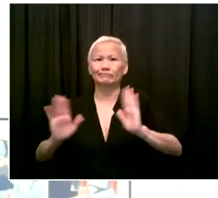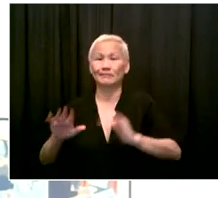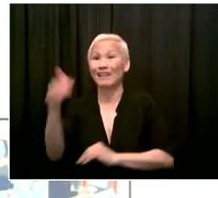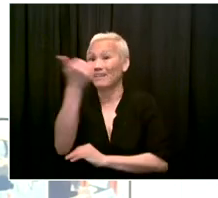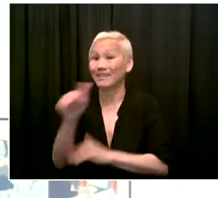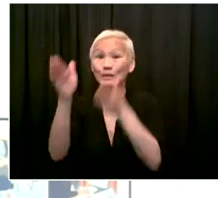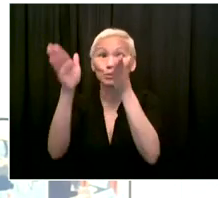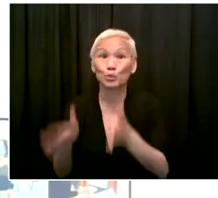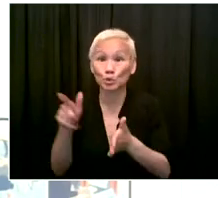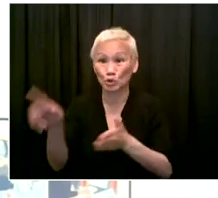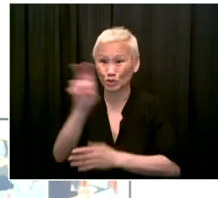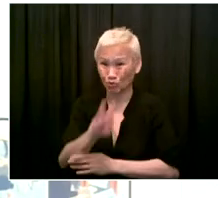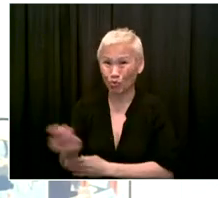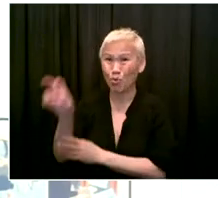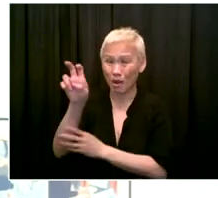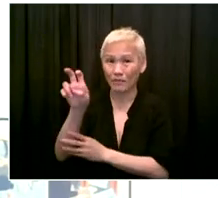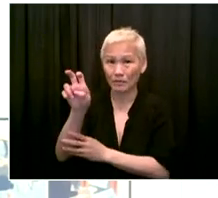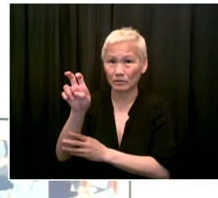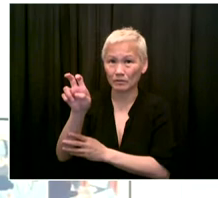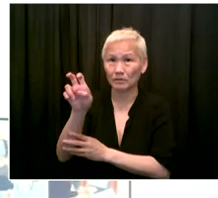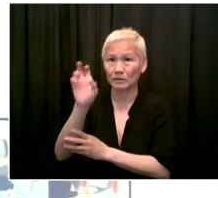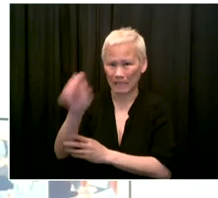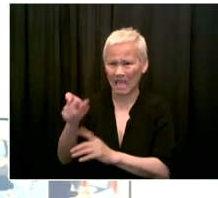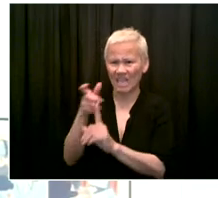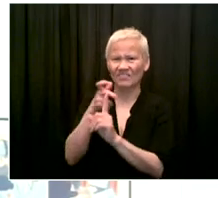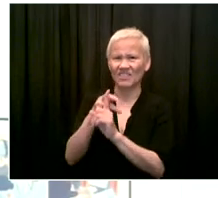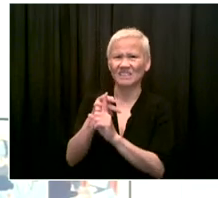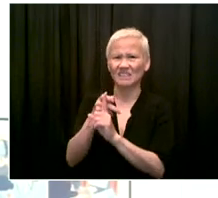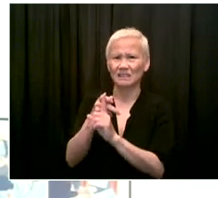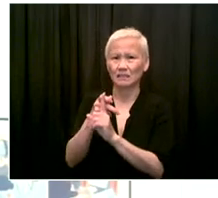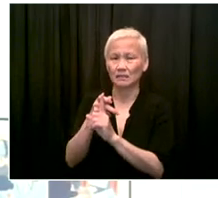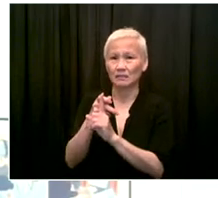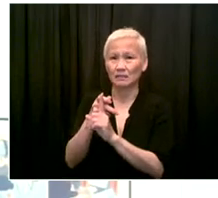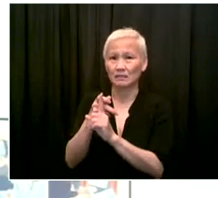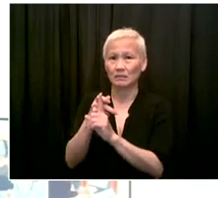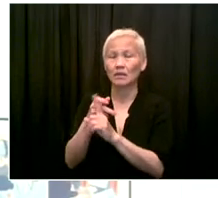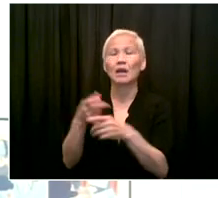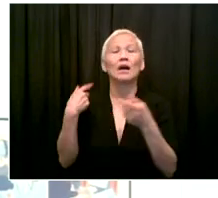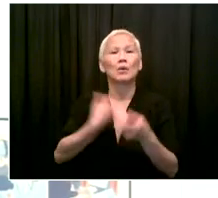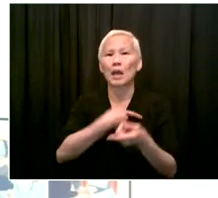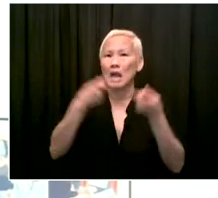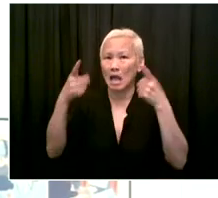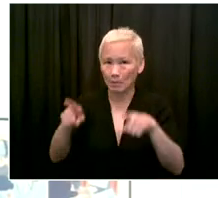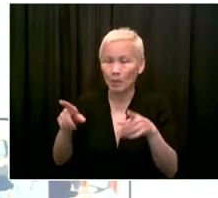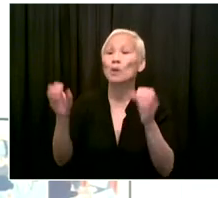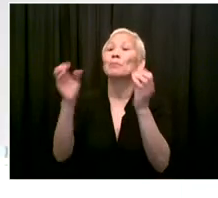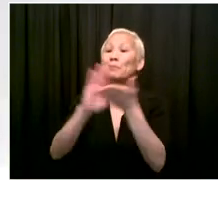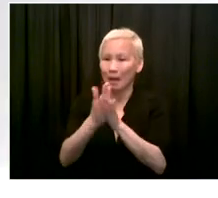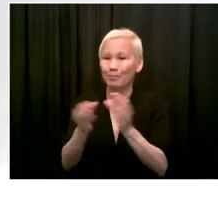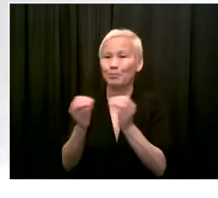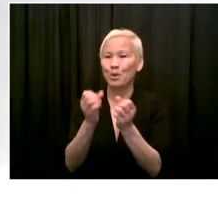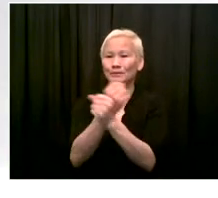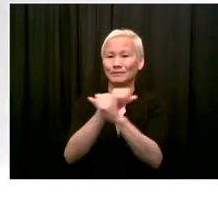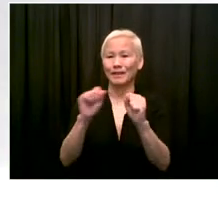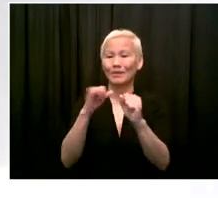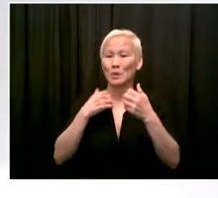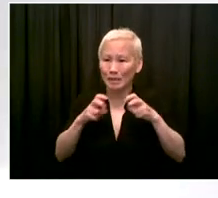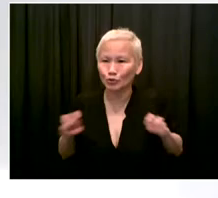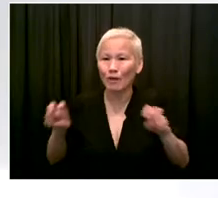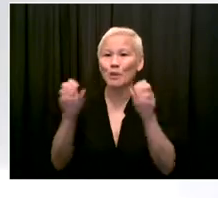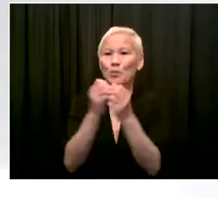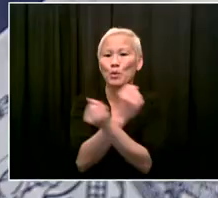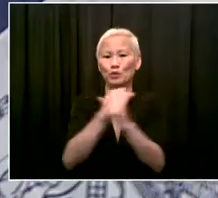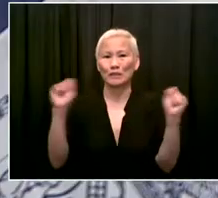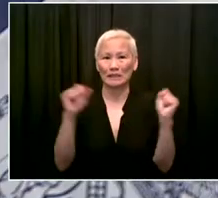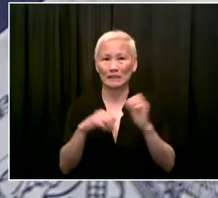will be safer. And Dr. Katz, you want to add? I agree with what both of you have said. Thank you so much. Thank